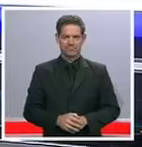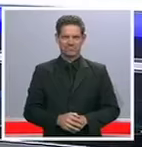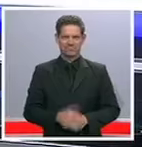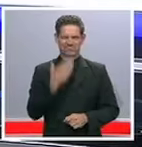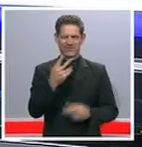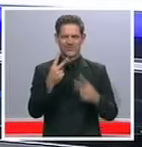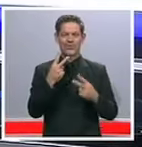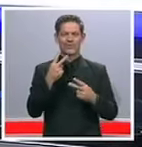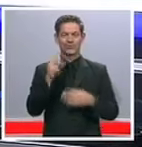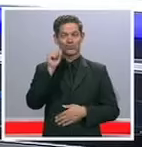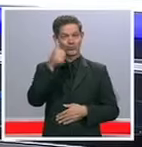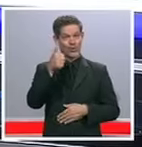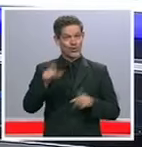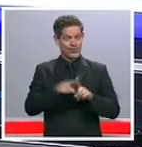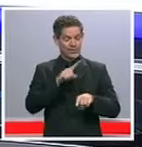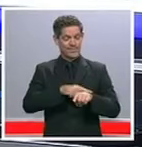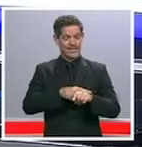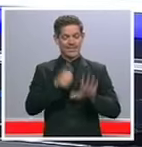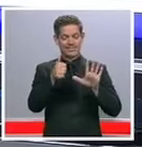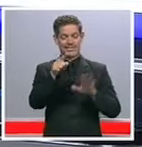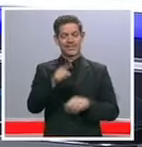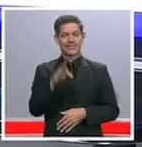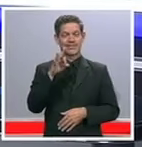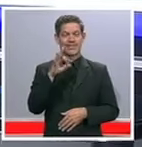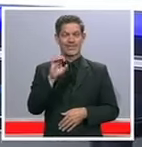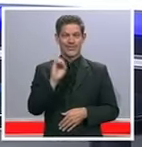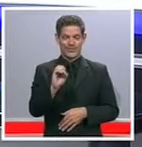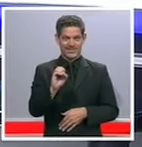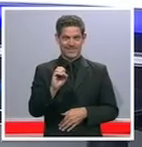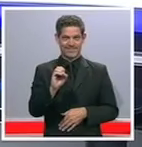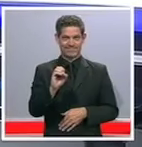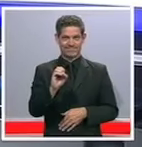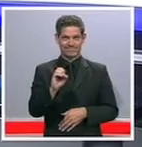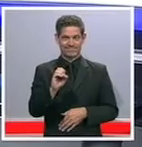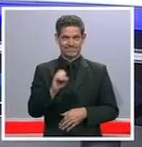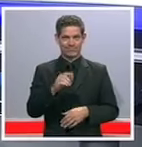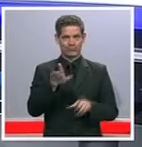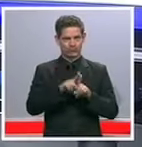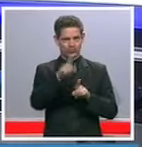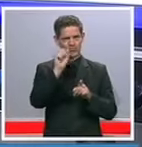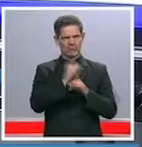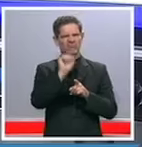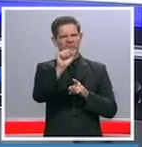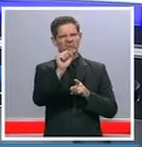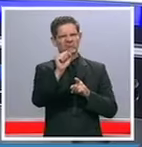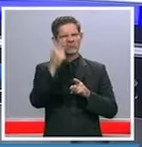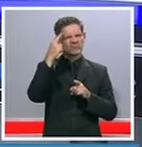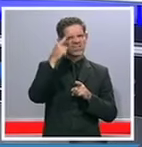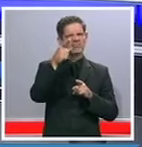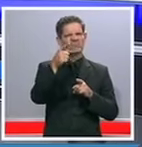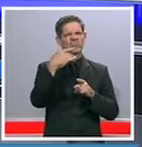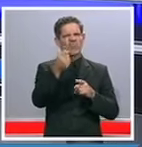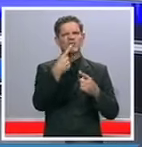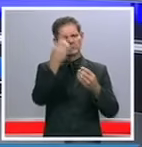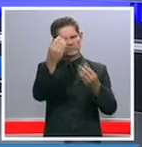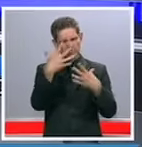And that's a wrap from the eNews Direct team. Yes, indeed. Up next, though, your favorite drama, Rhythm City. Do remember you can share your views with us. Do send us an